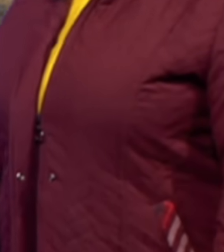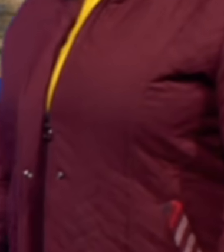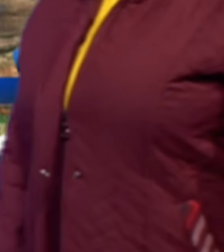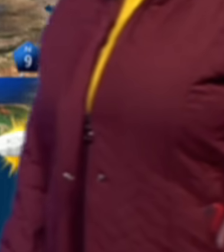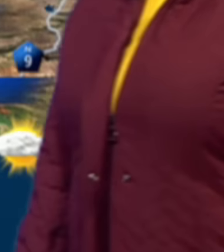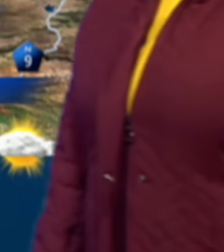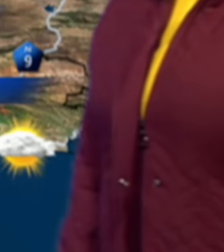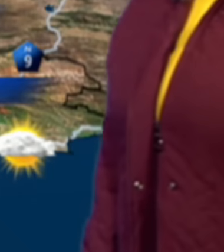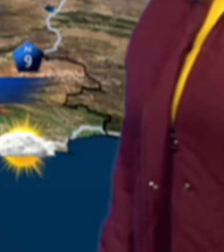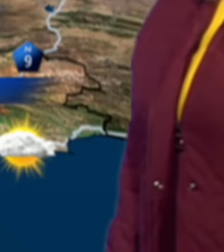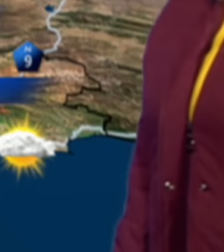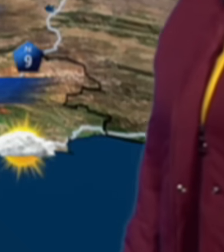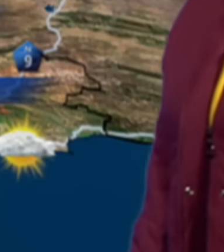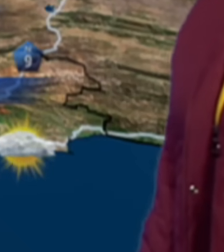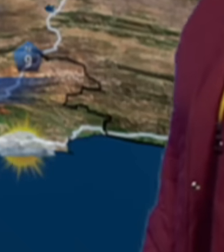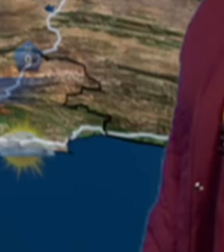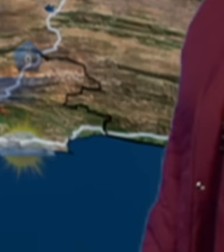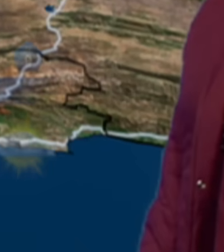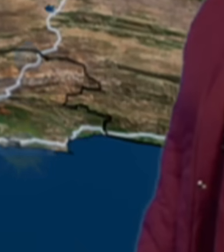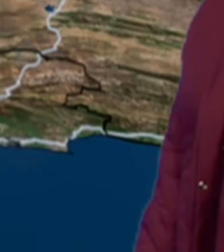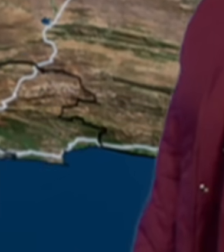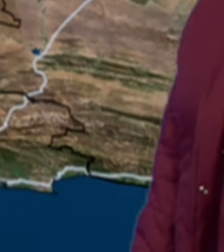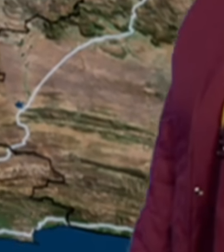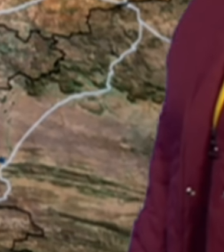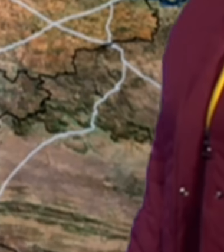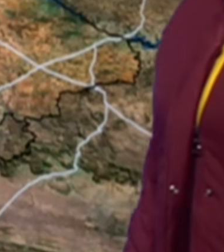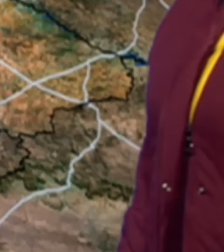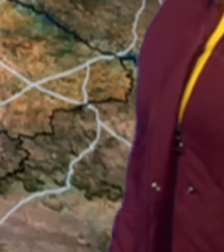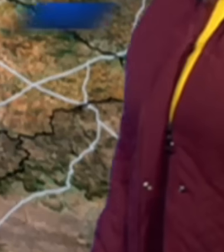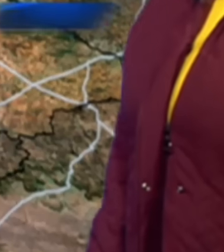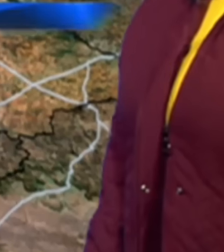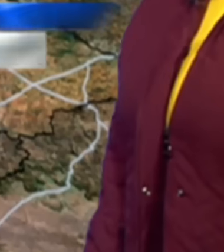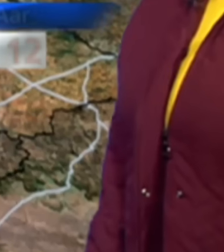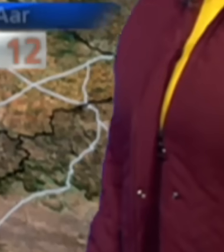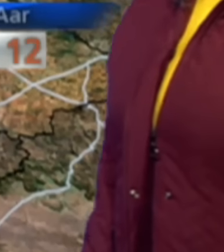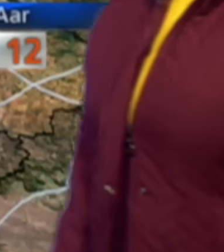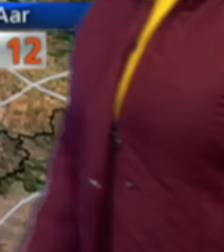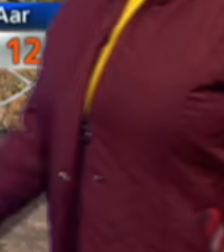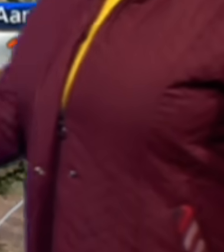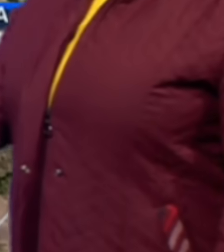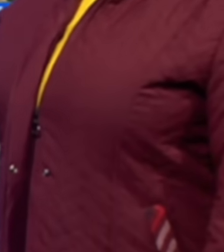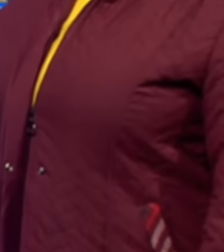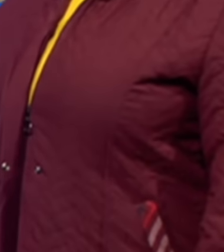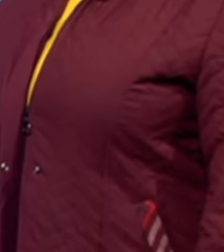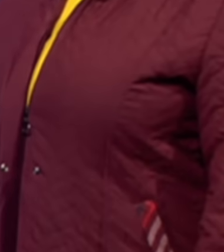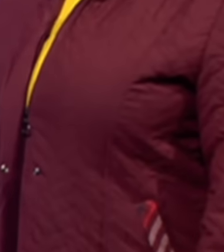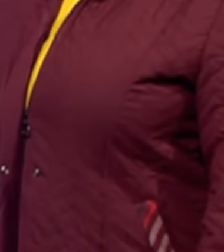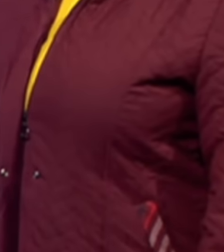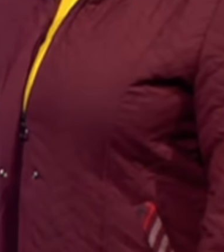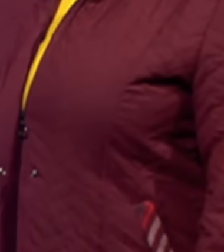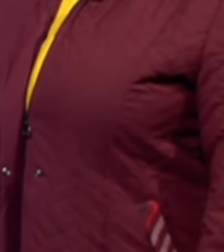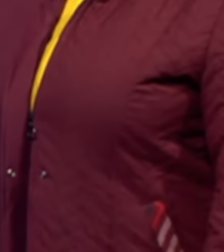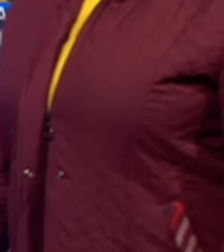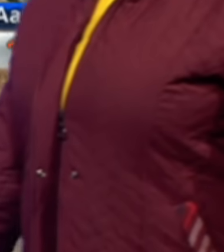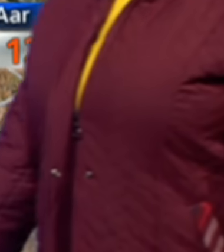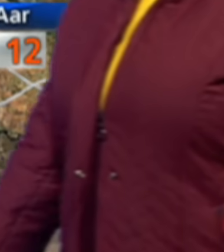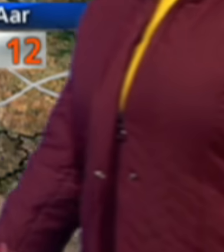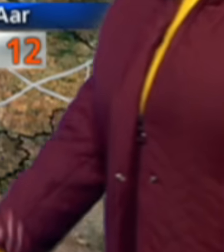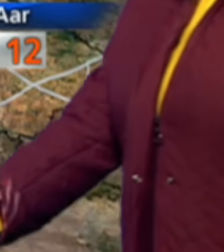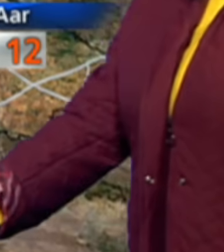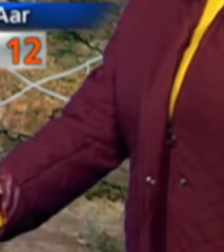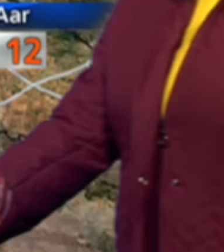go Cape Agulhas le gona go tla go ntse go tonya re lebelela jwalo go la go sasa re bona gona go Northern Cape re lebelela gona go Kurumale Appington go tla be go